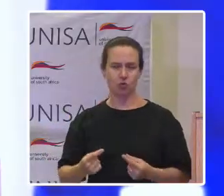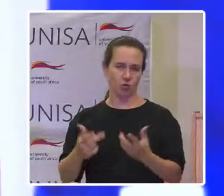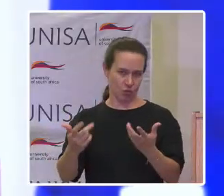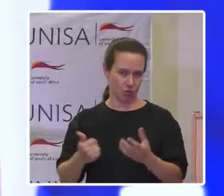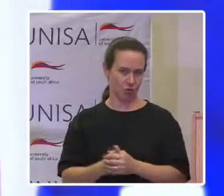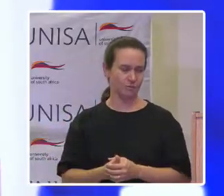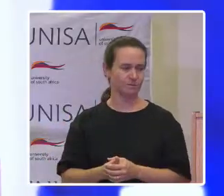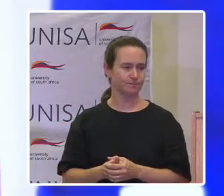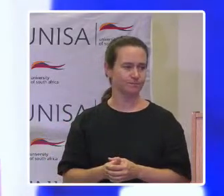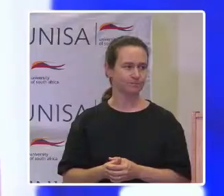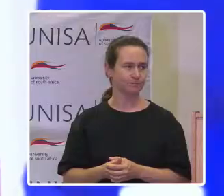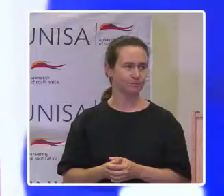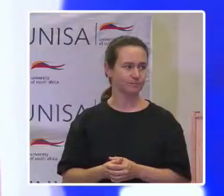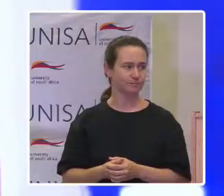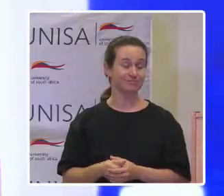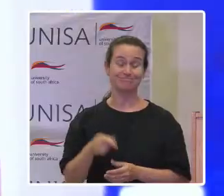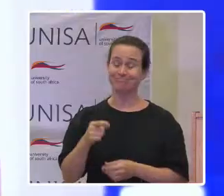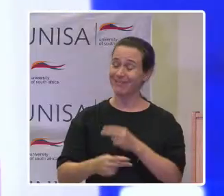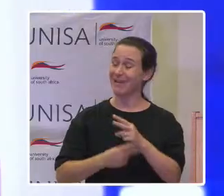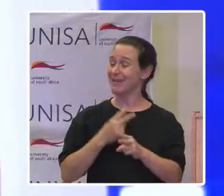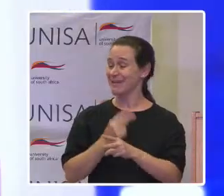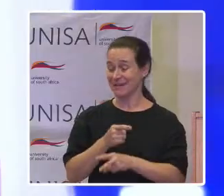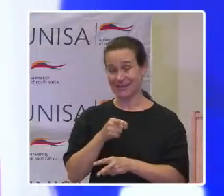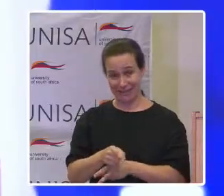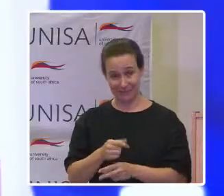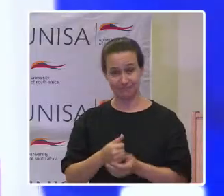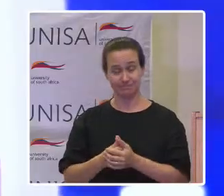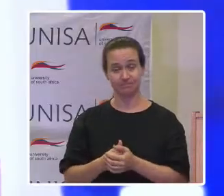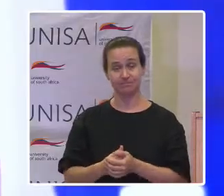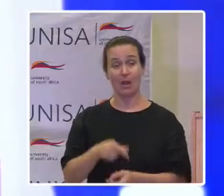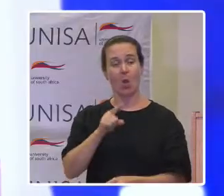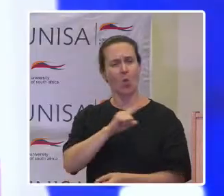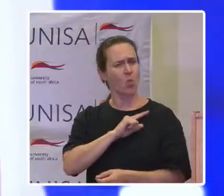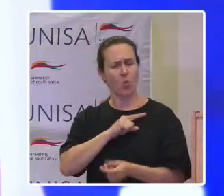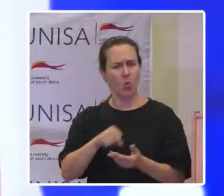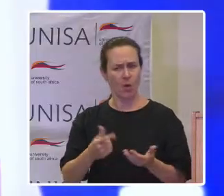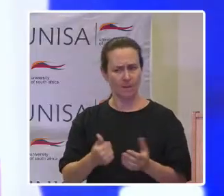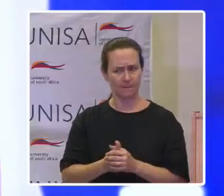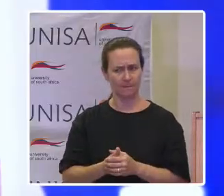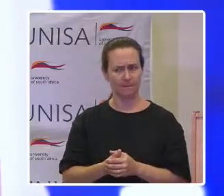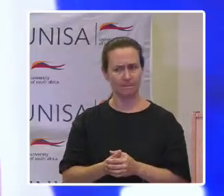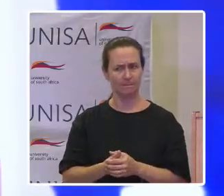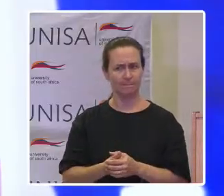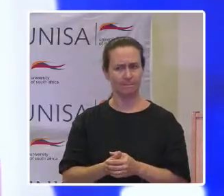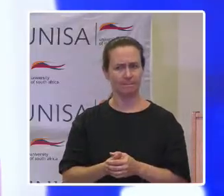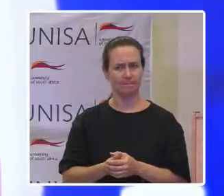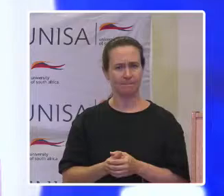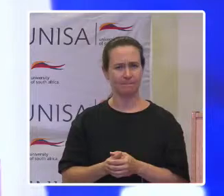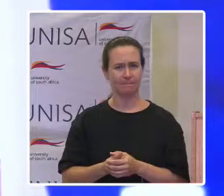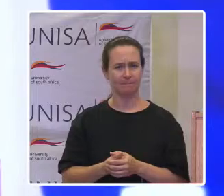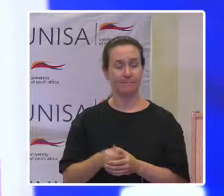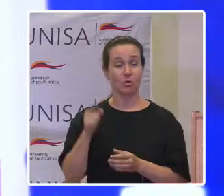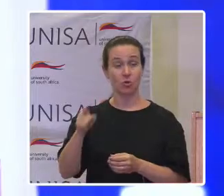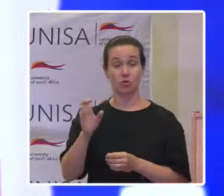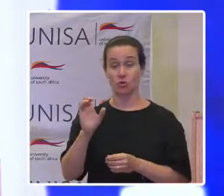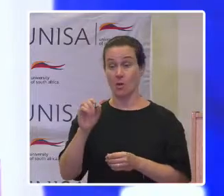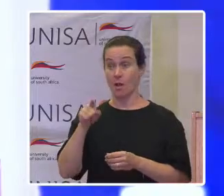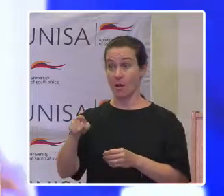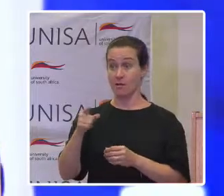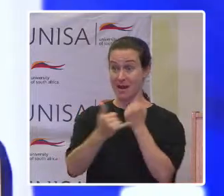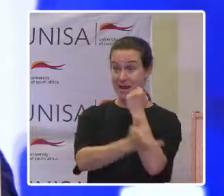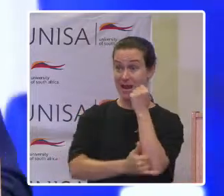continent. And this, once again, is due to that lack of consensus on the continent.